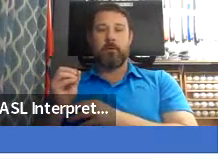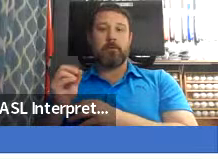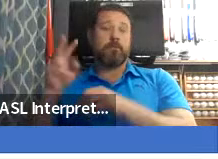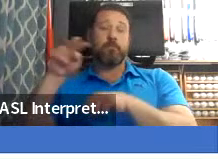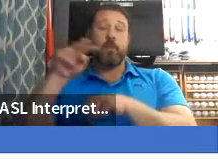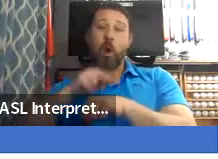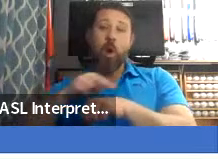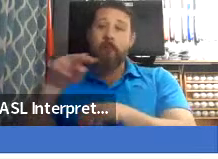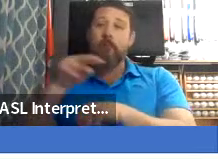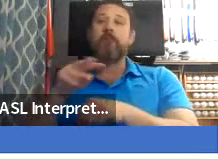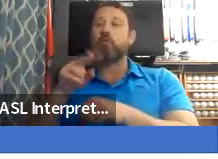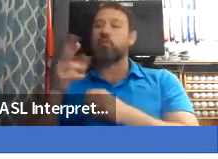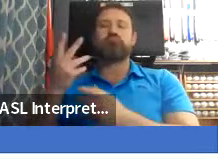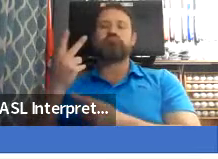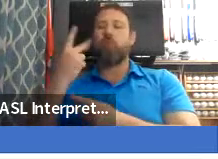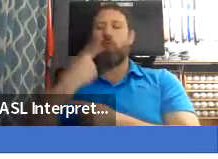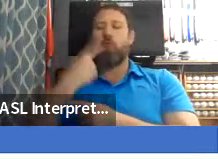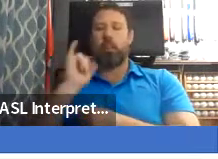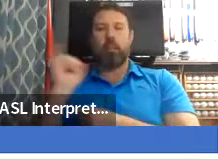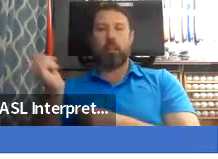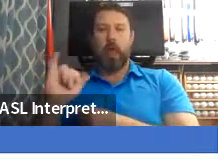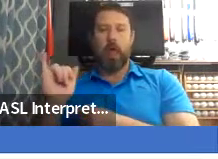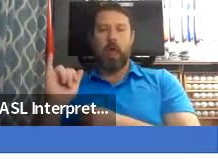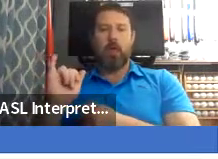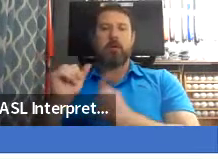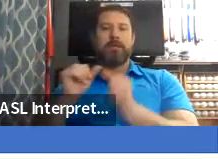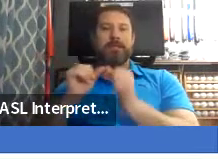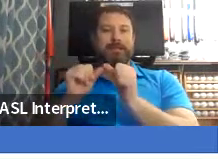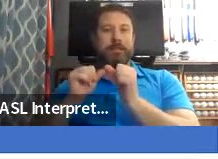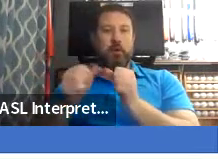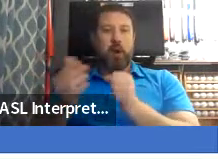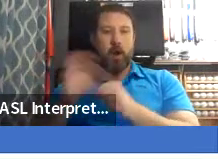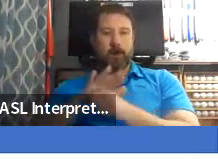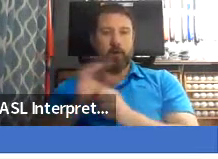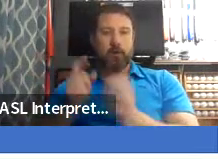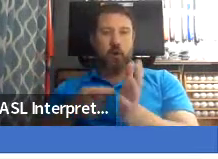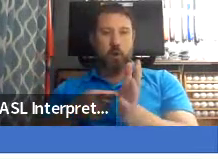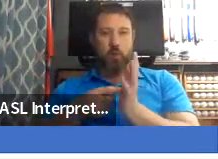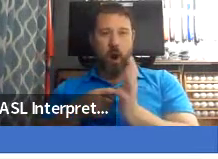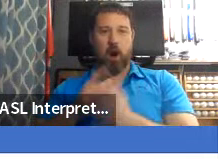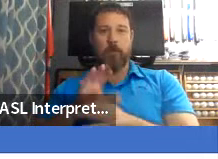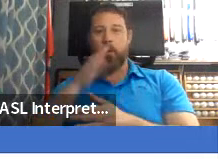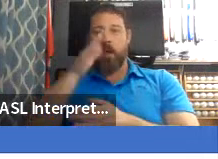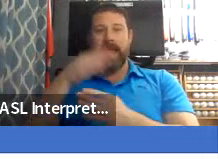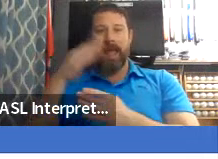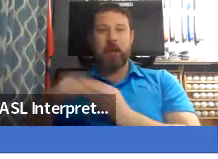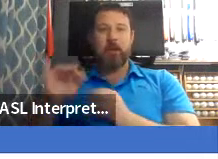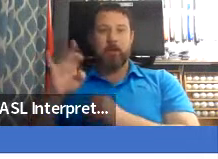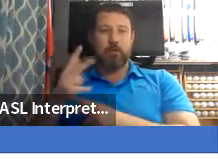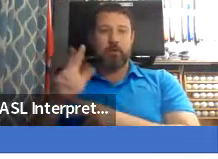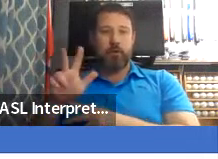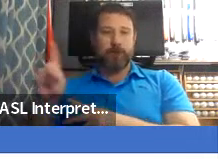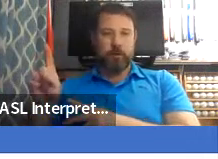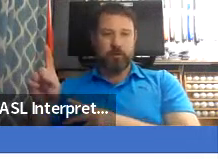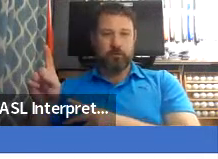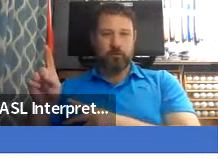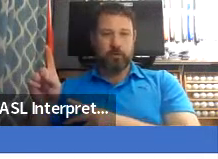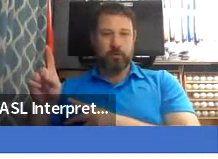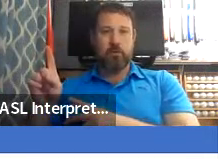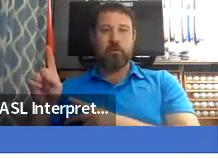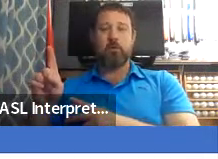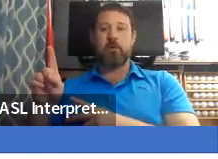overview of what it'll look like. So again, the continuous coverage requirement will end on March 31st, which means